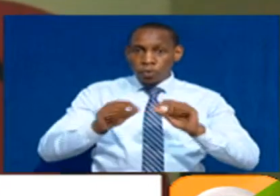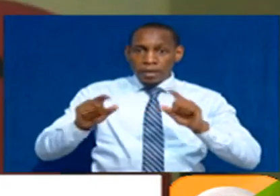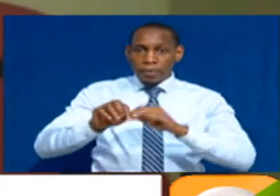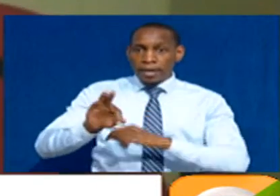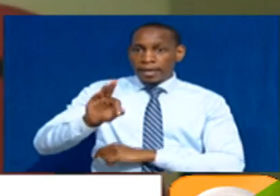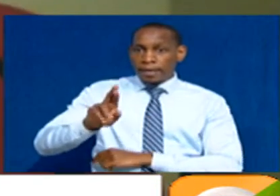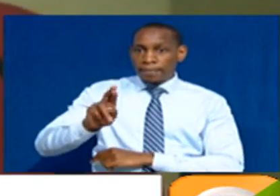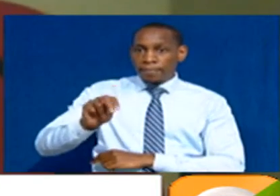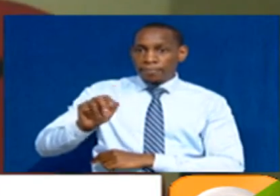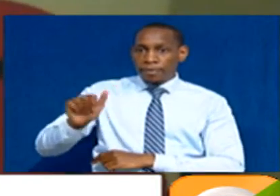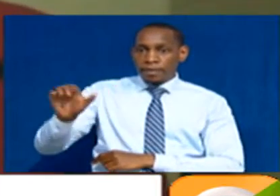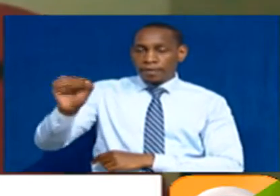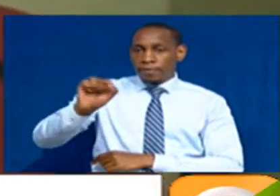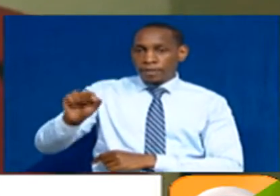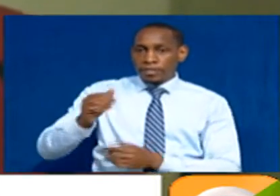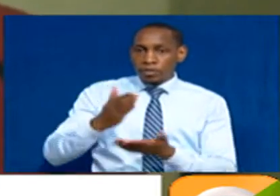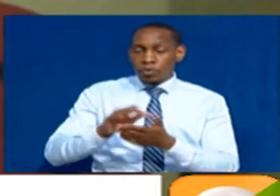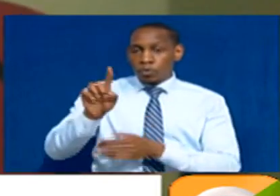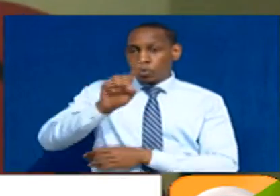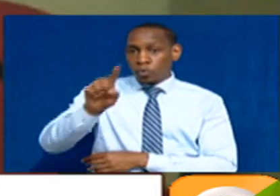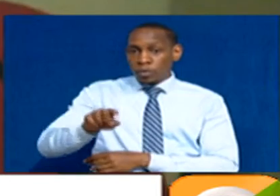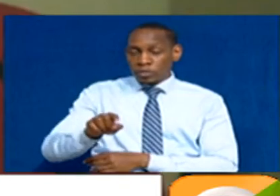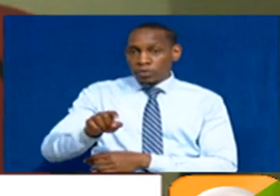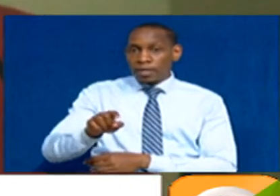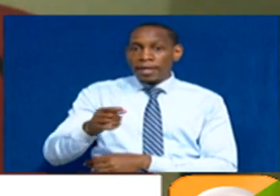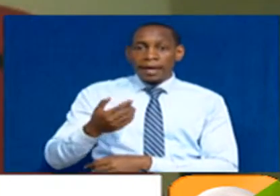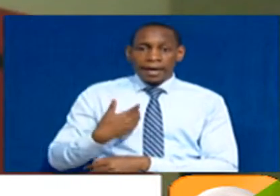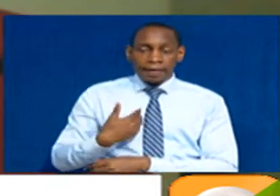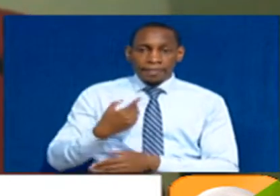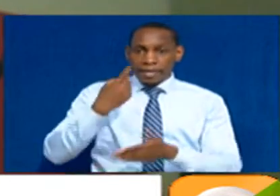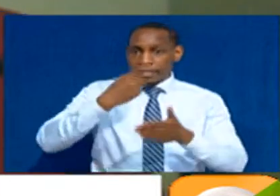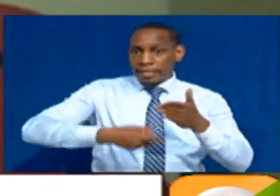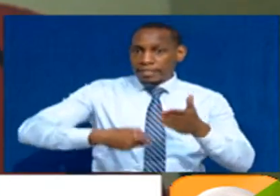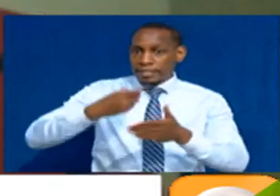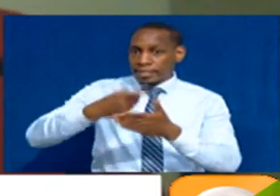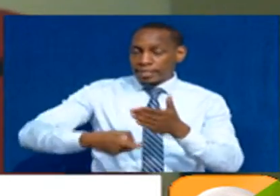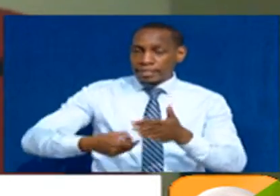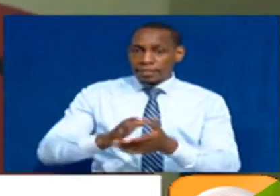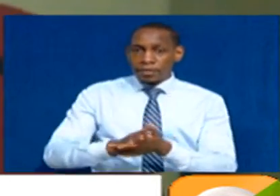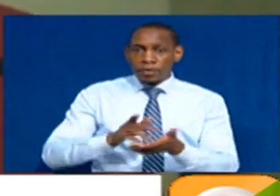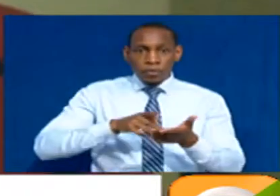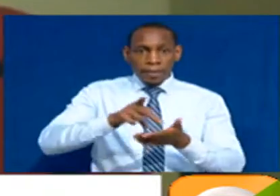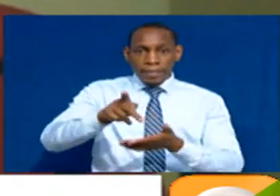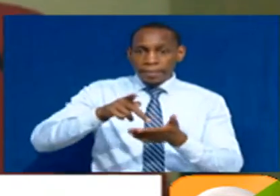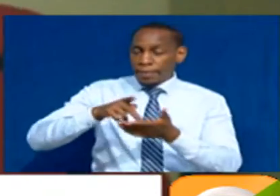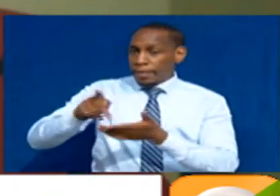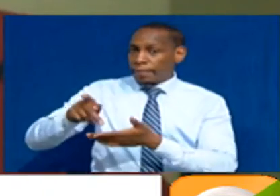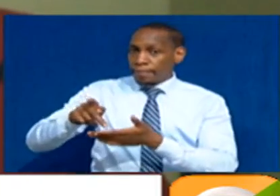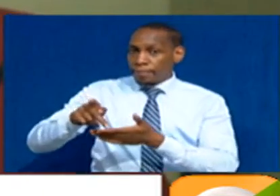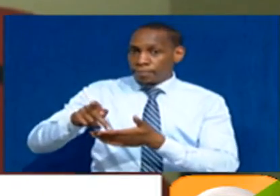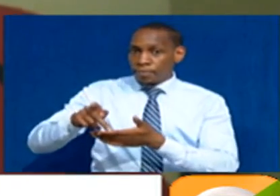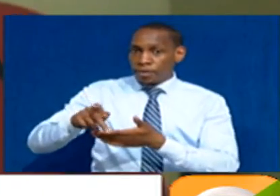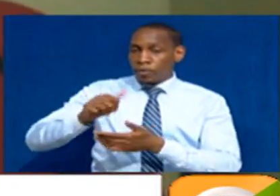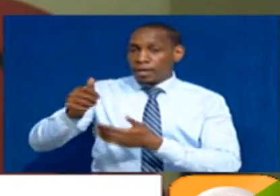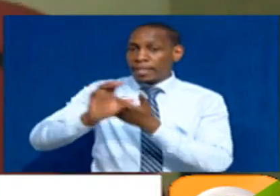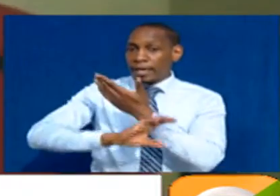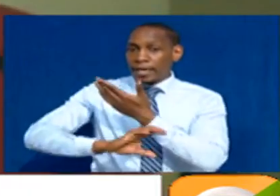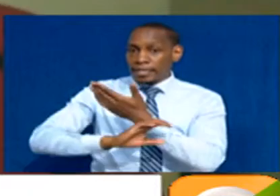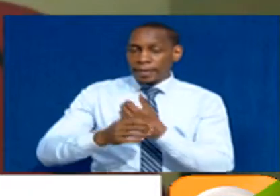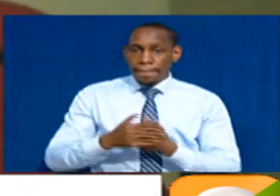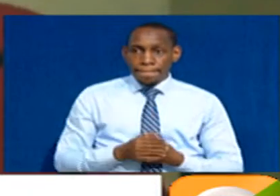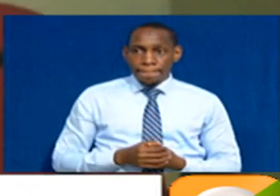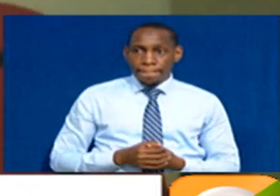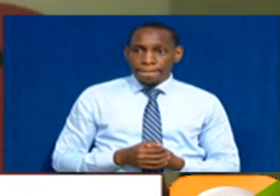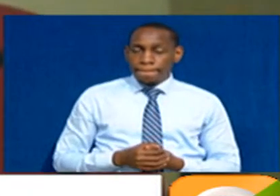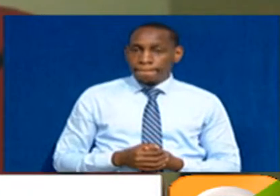has said, that there's that whole question of those taxes, that little tax that you're paying in that other jurisdiction,